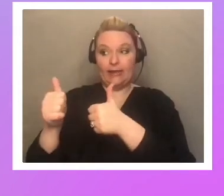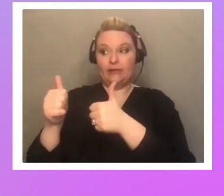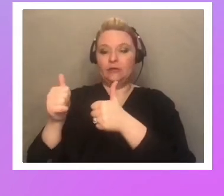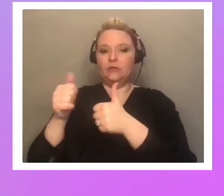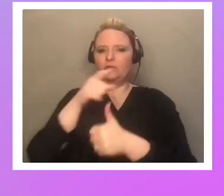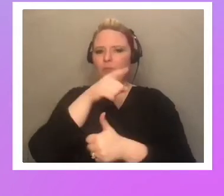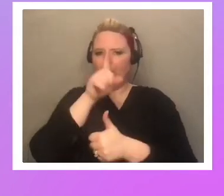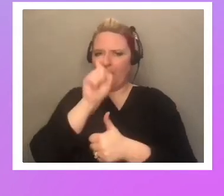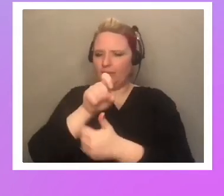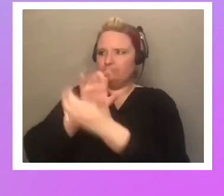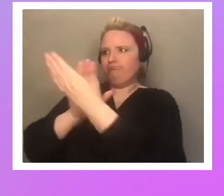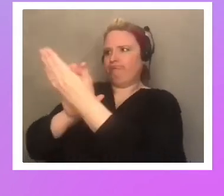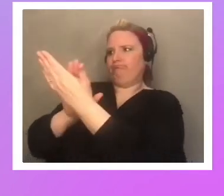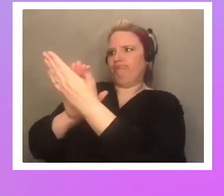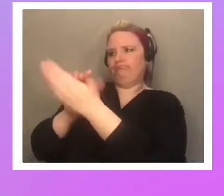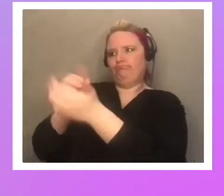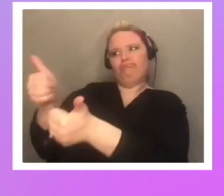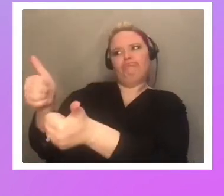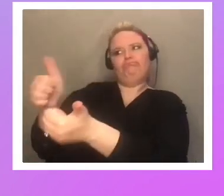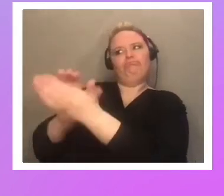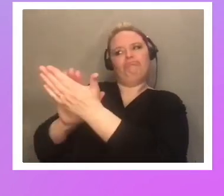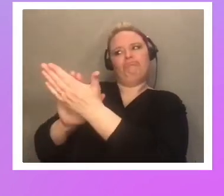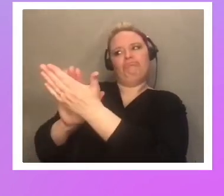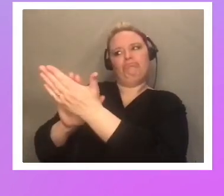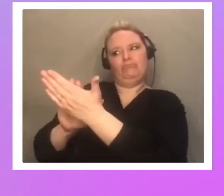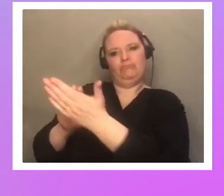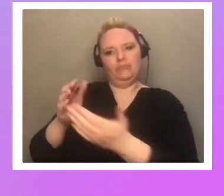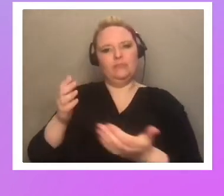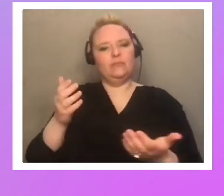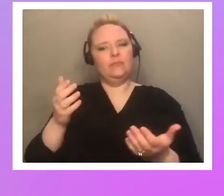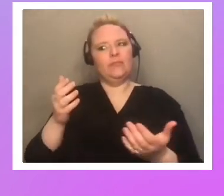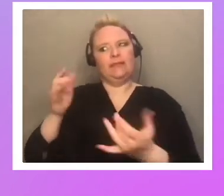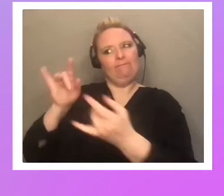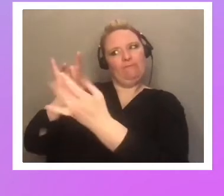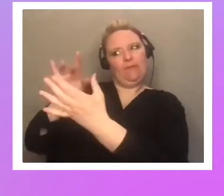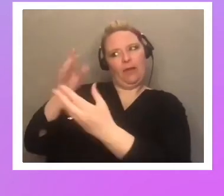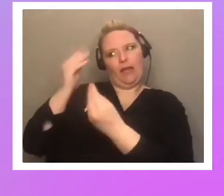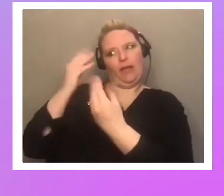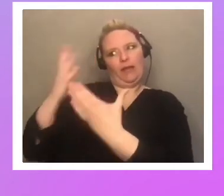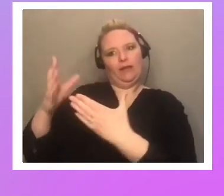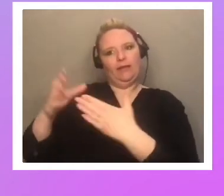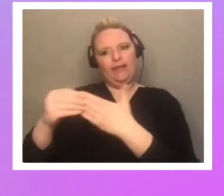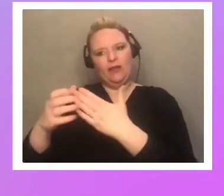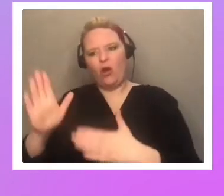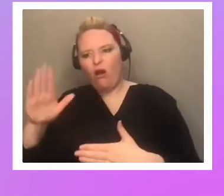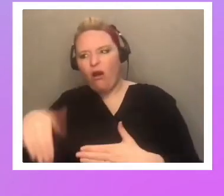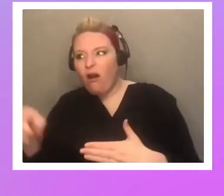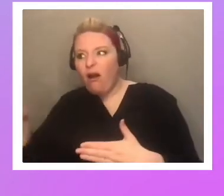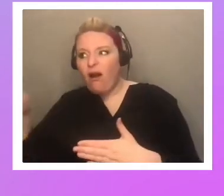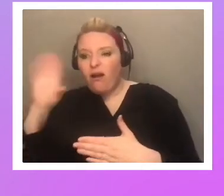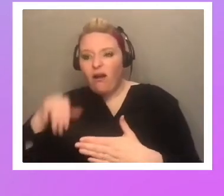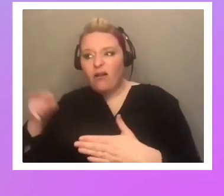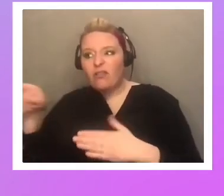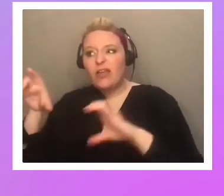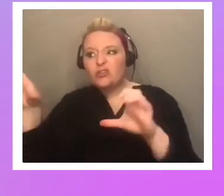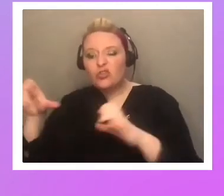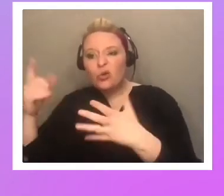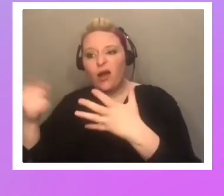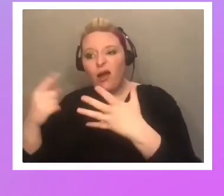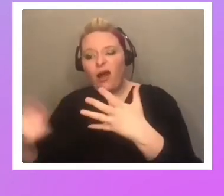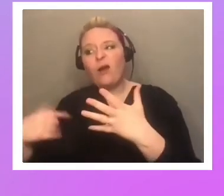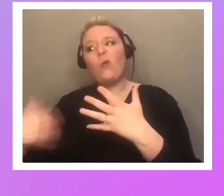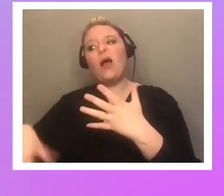you praise your team members. Share that feedback with leadership so they can see the difference and